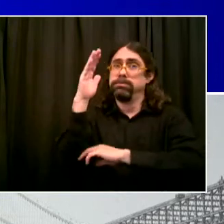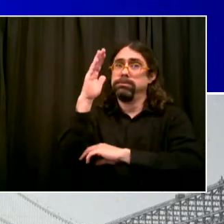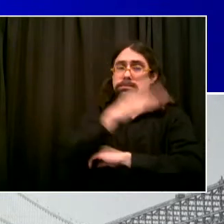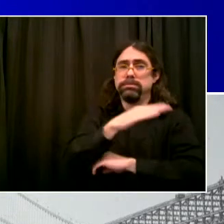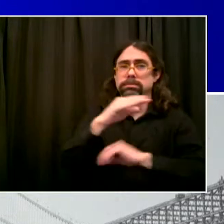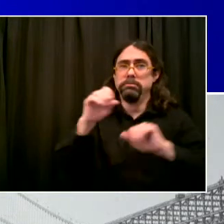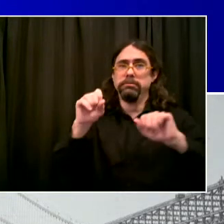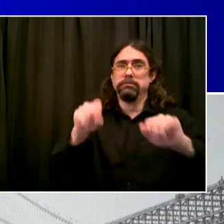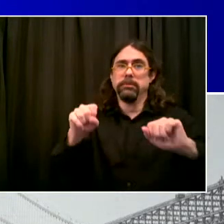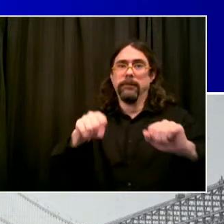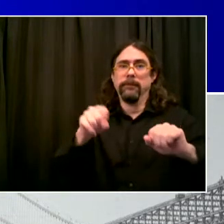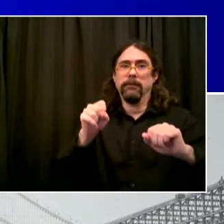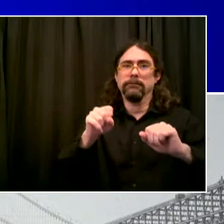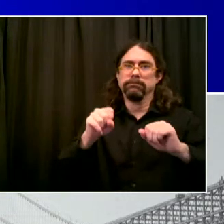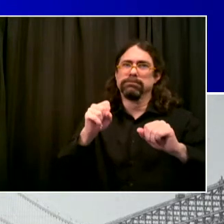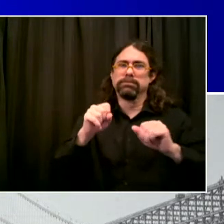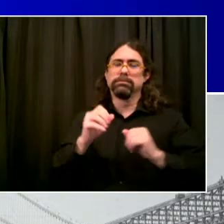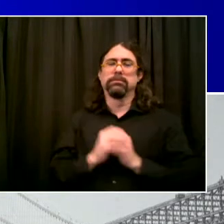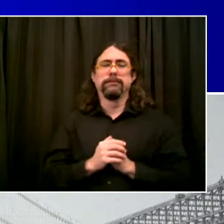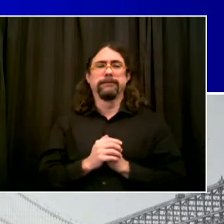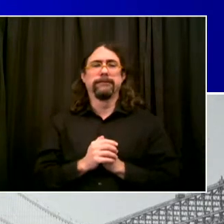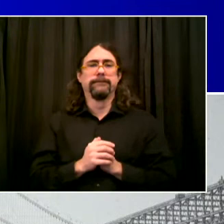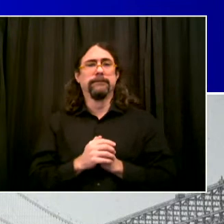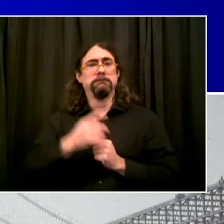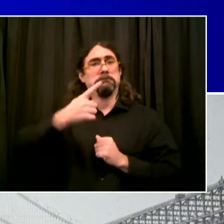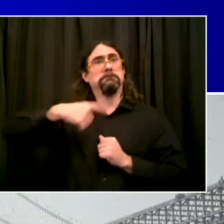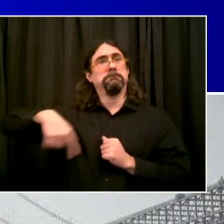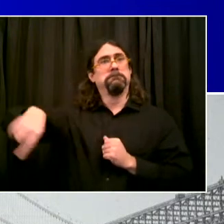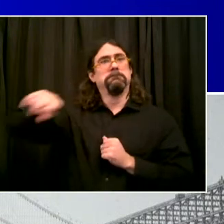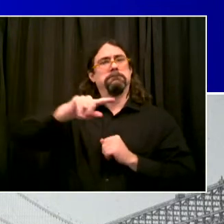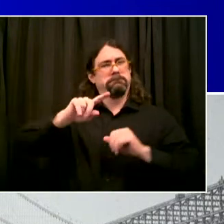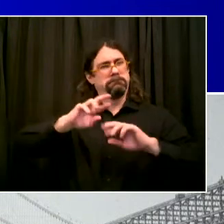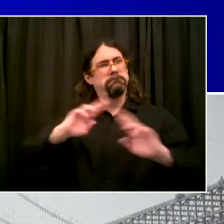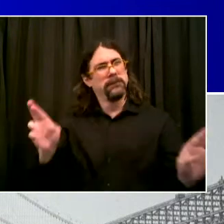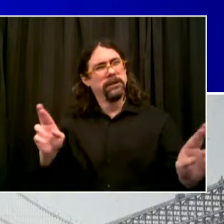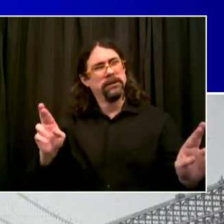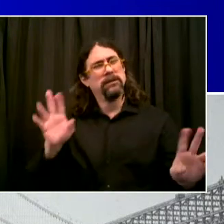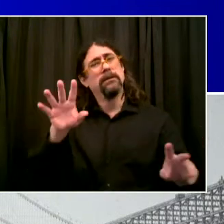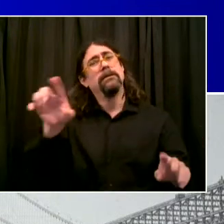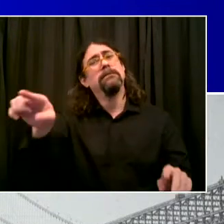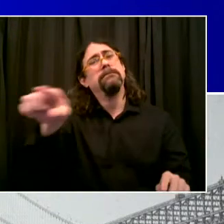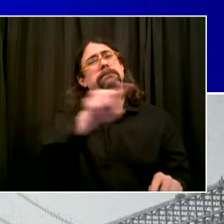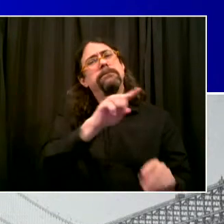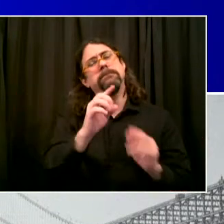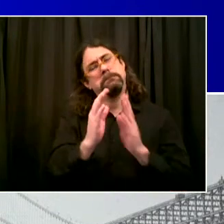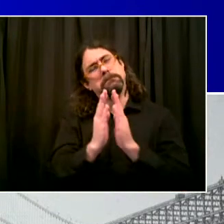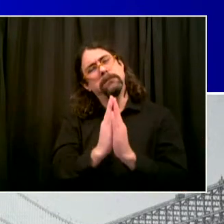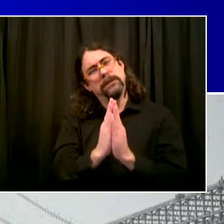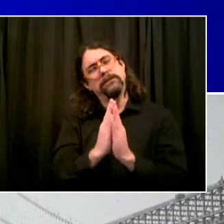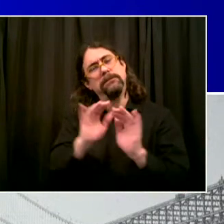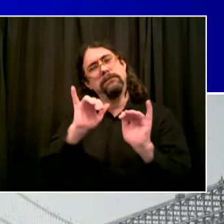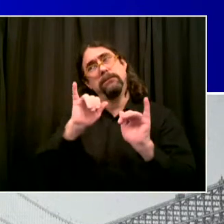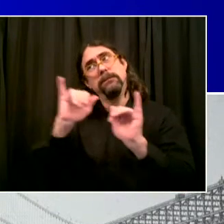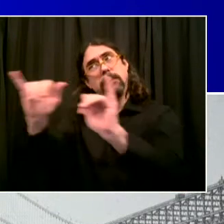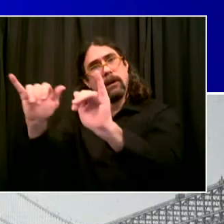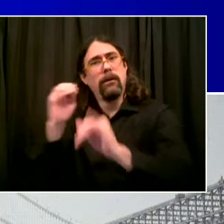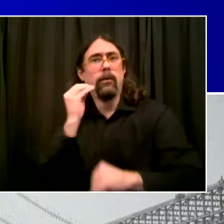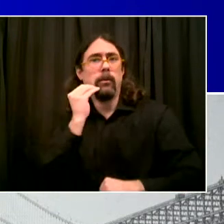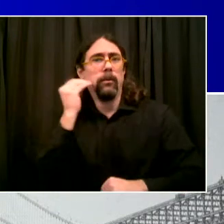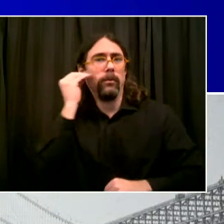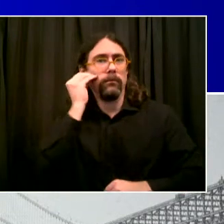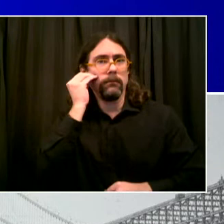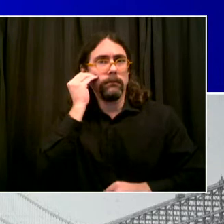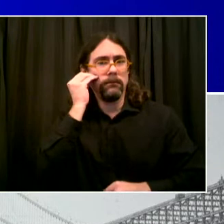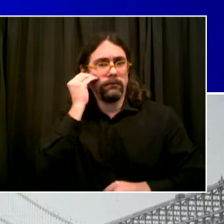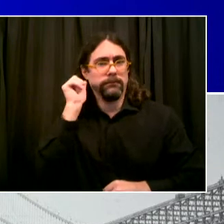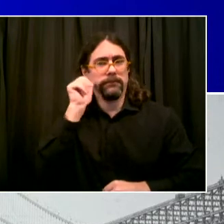to please stay inside on Monday during this time. You're going to see light snow continue throughout the evening on Monday and into